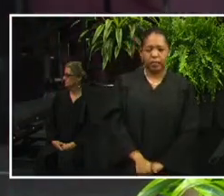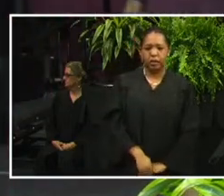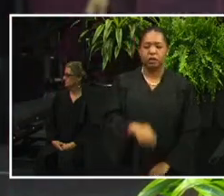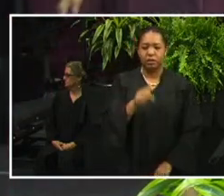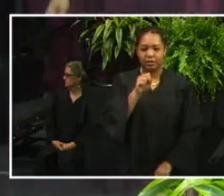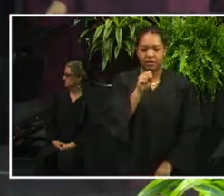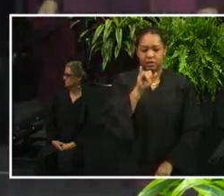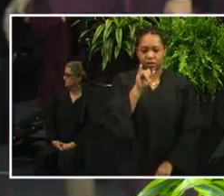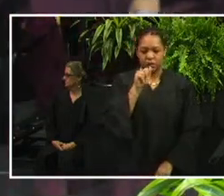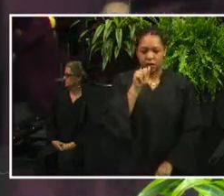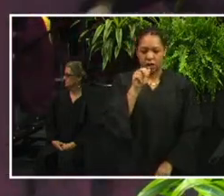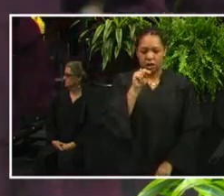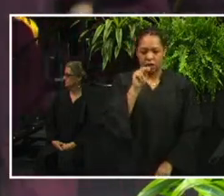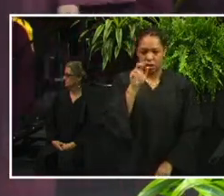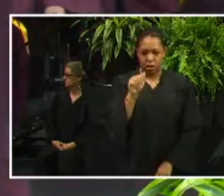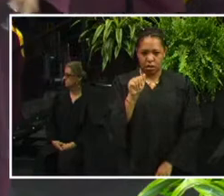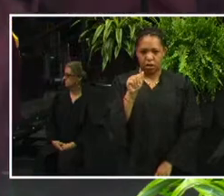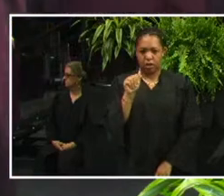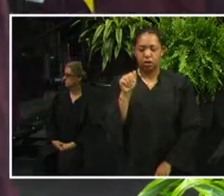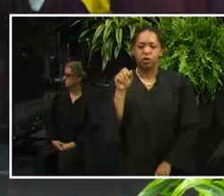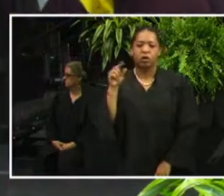Sienna Faith Goldwire.